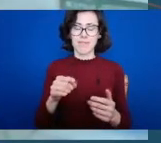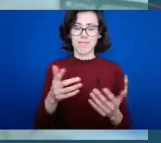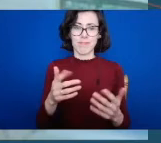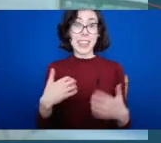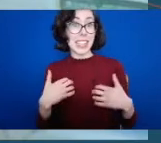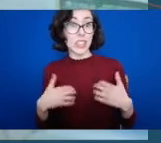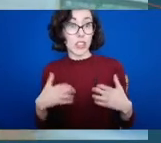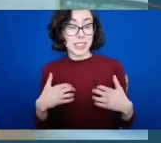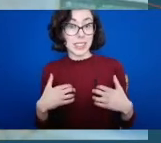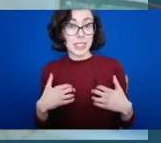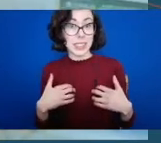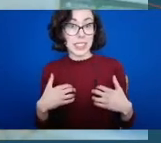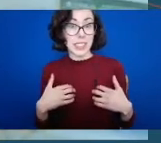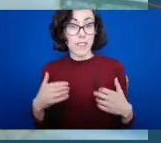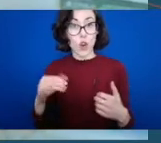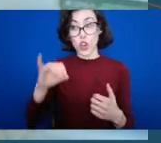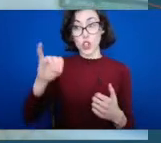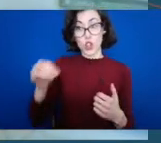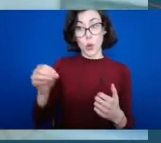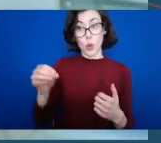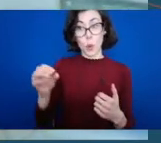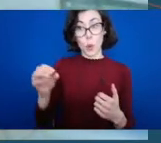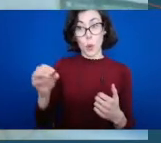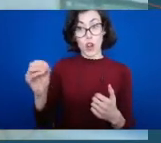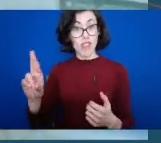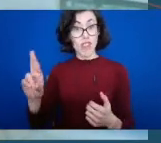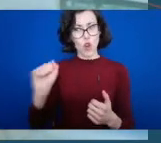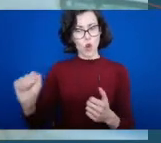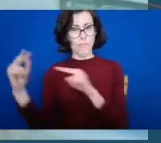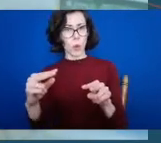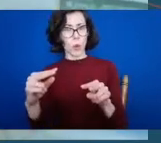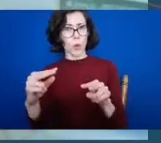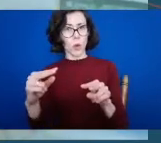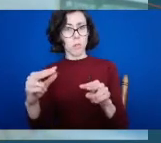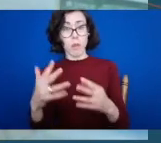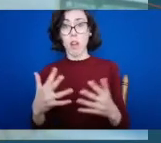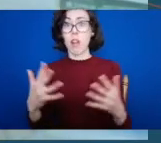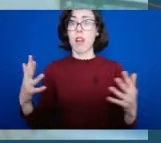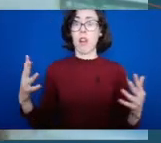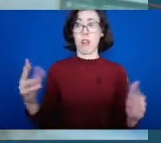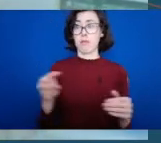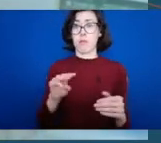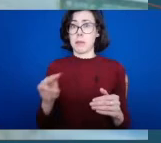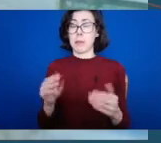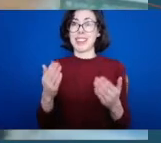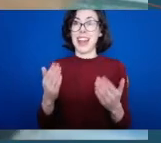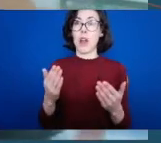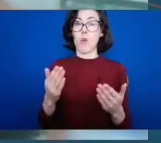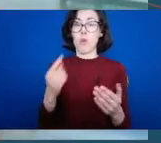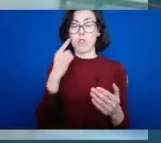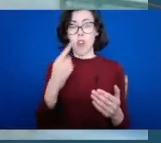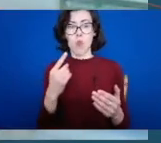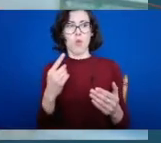hear Joanne's perspectives there. That a lot of people have turned to the opportunities that are available in their homes